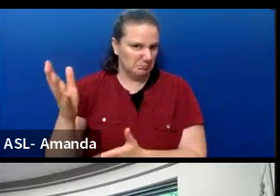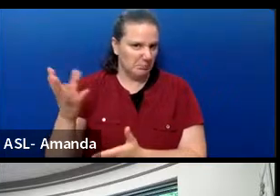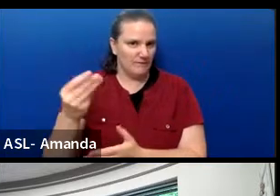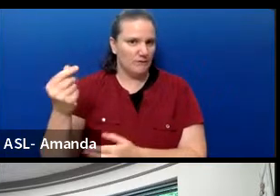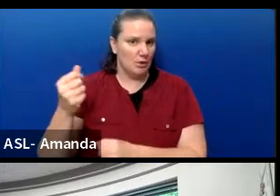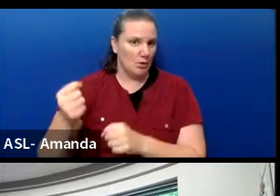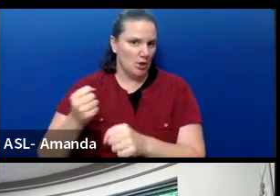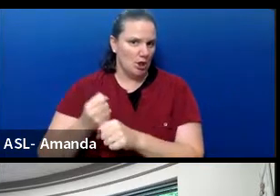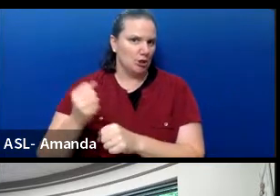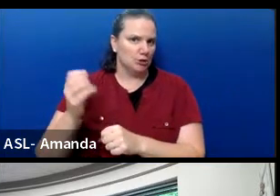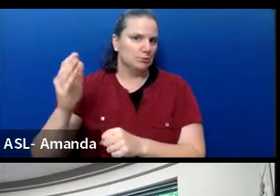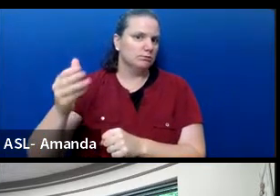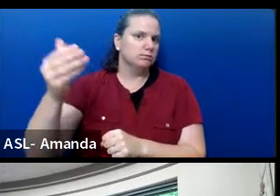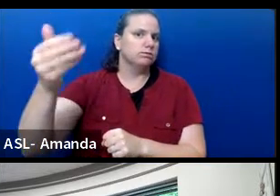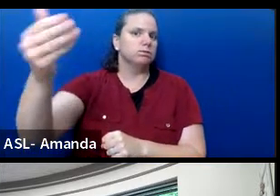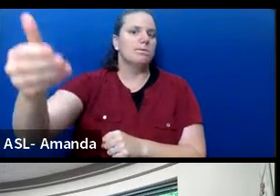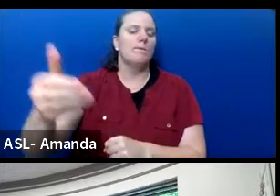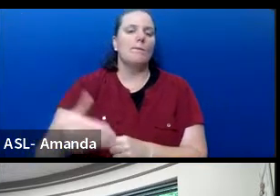years.